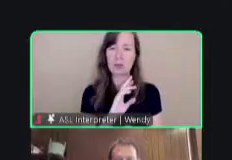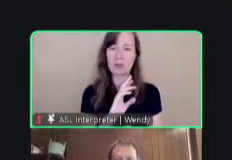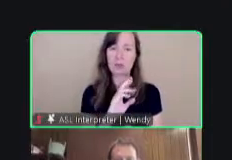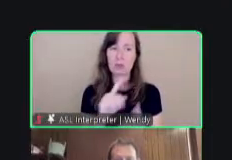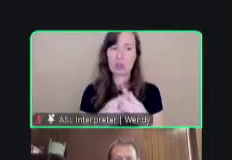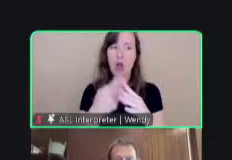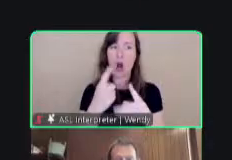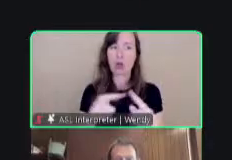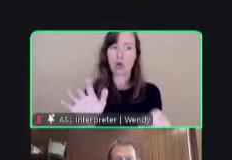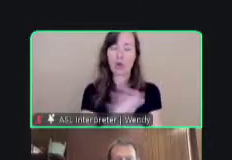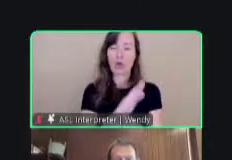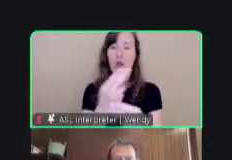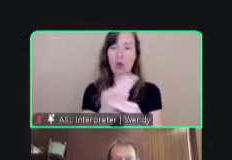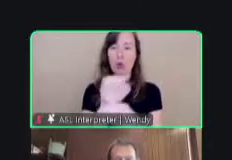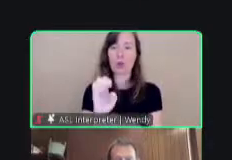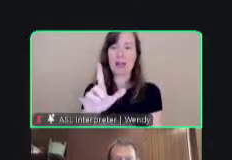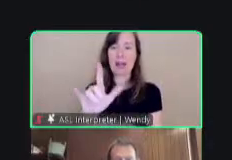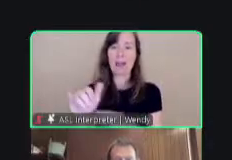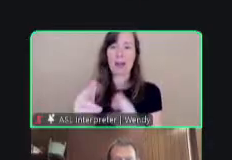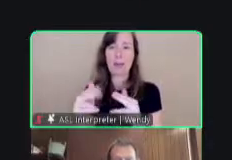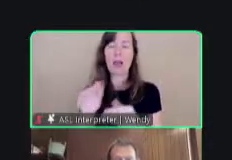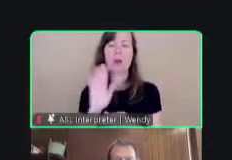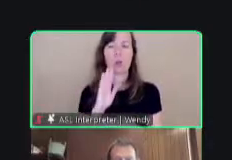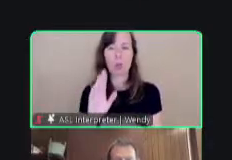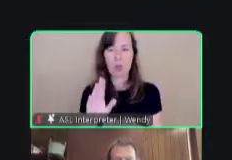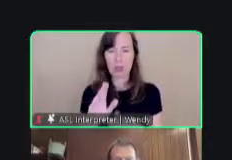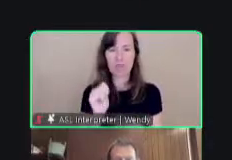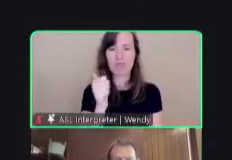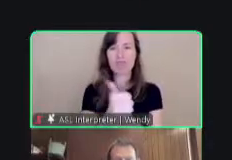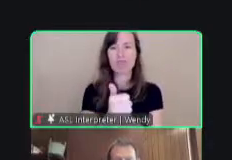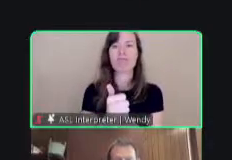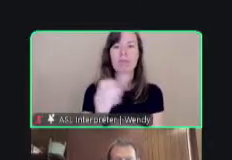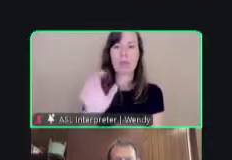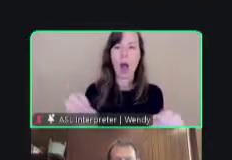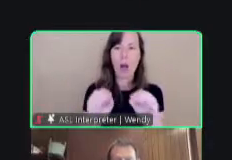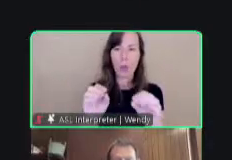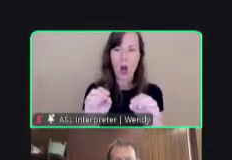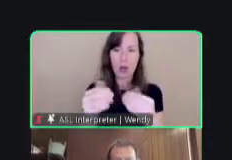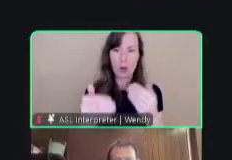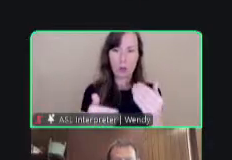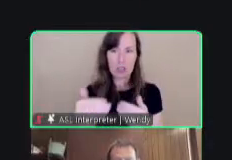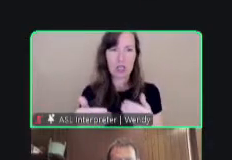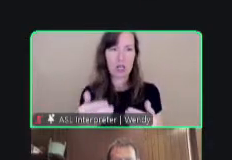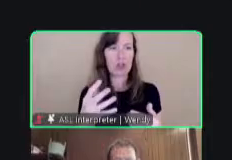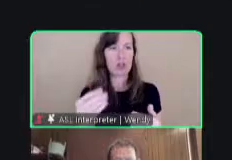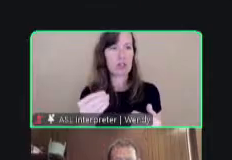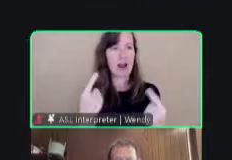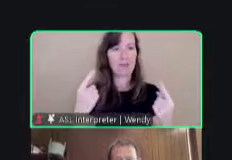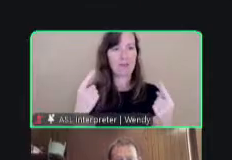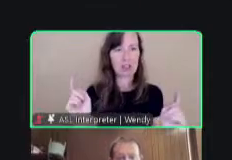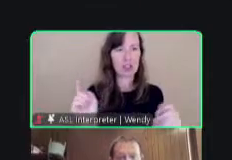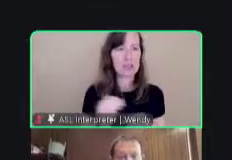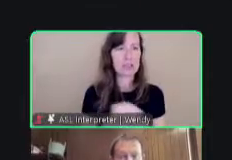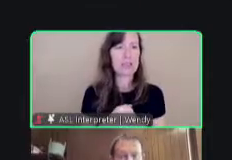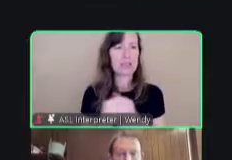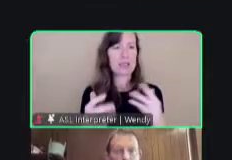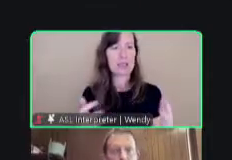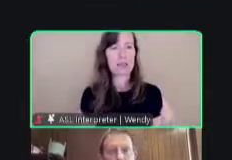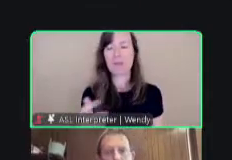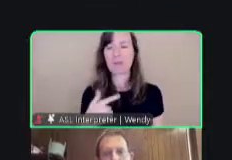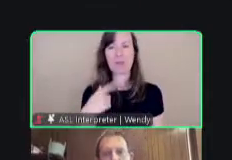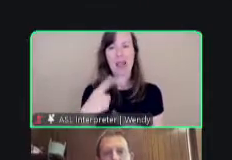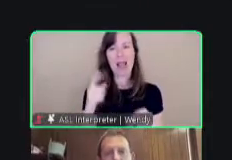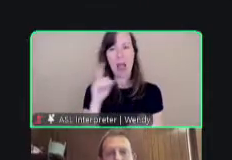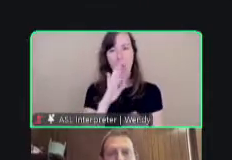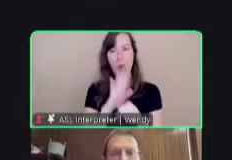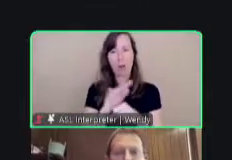developing standard operating procedures and also trying to learn efficiencies with the garage operations. Like, for instance, I can't promise it yet, but I